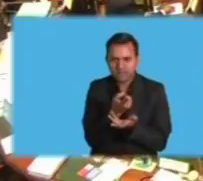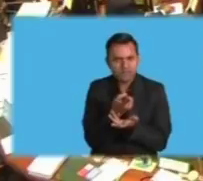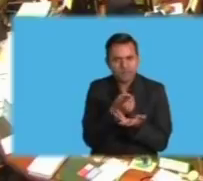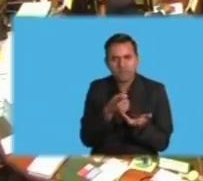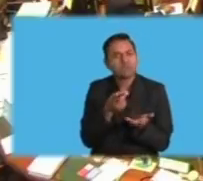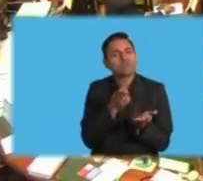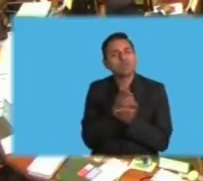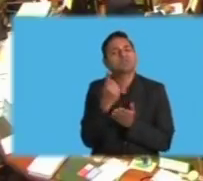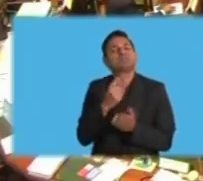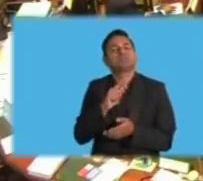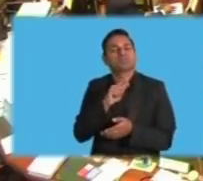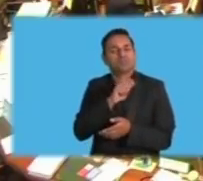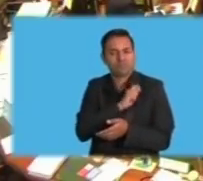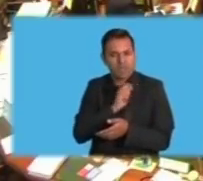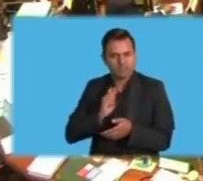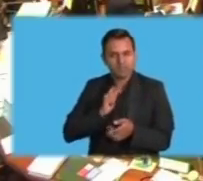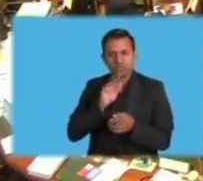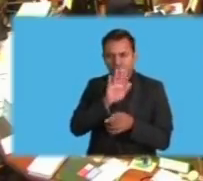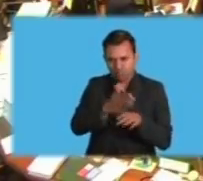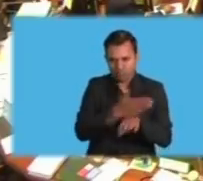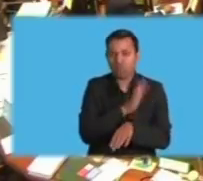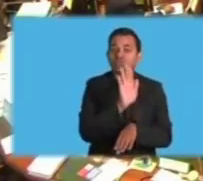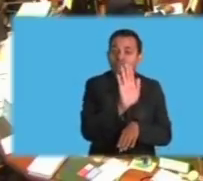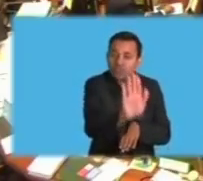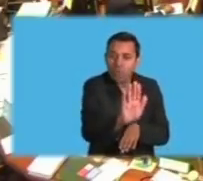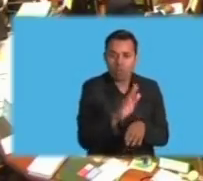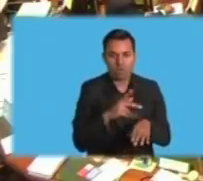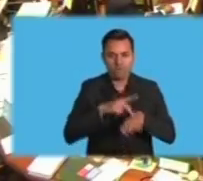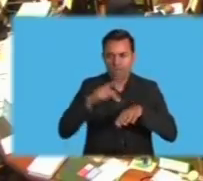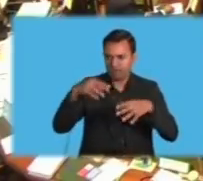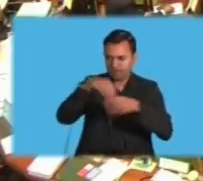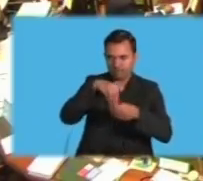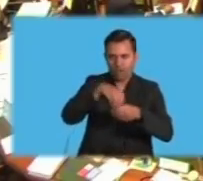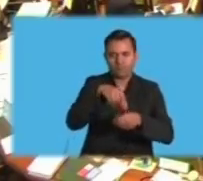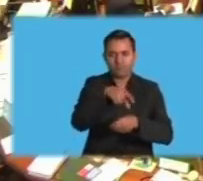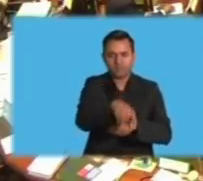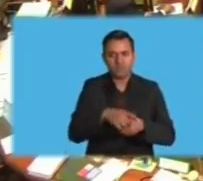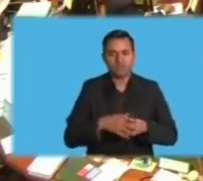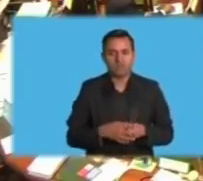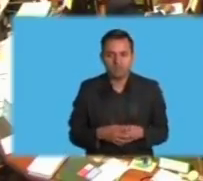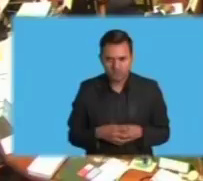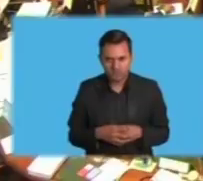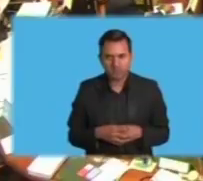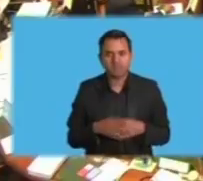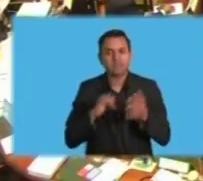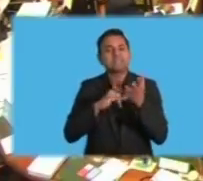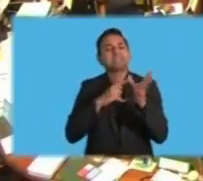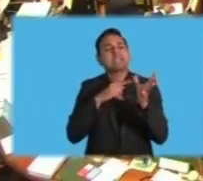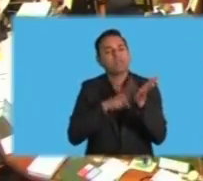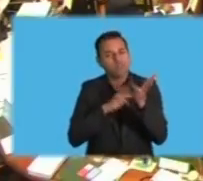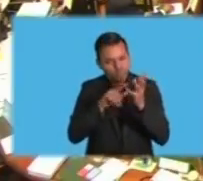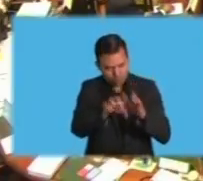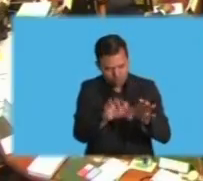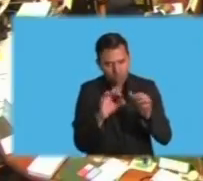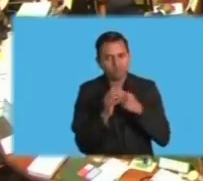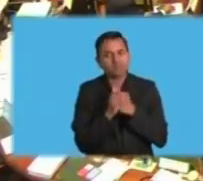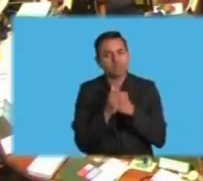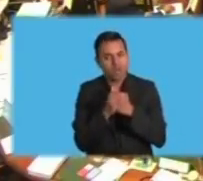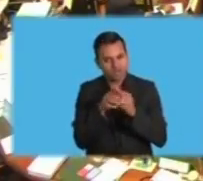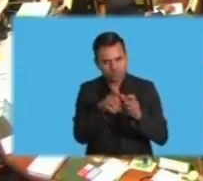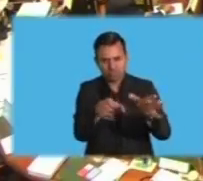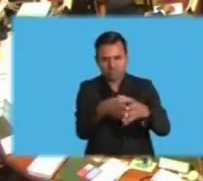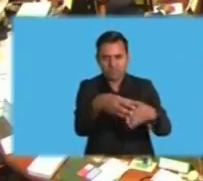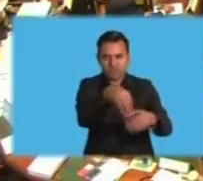former candidate, Mr. Samuela Samatwa, your colleague. Why are you not telling